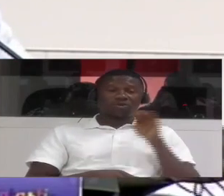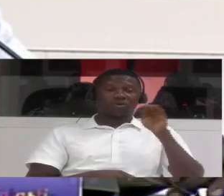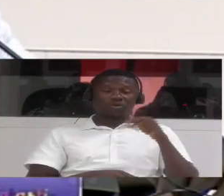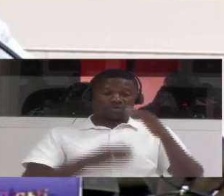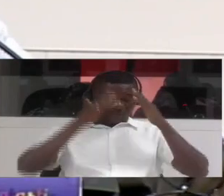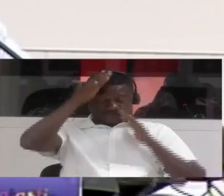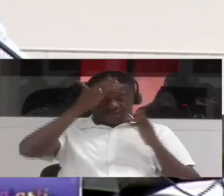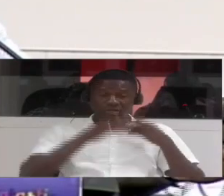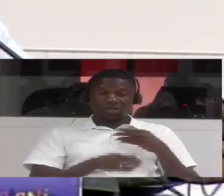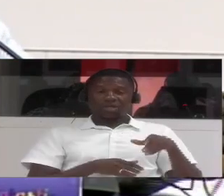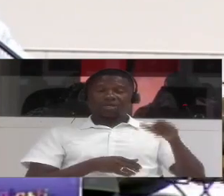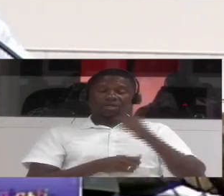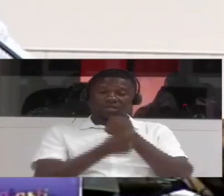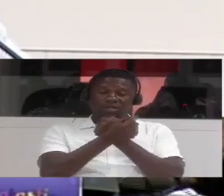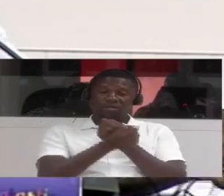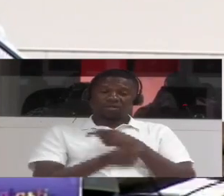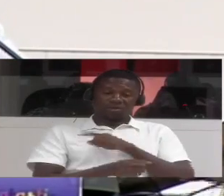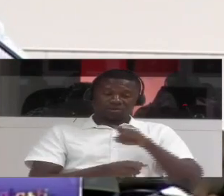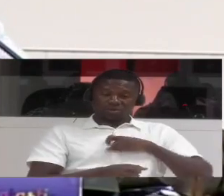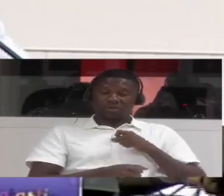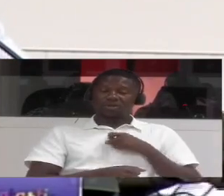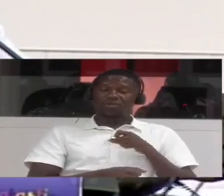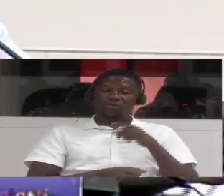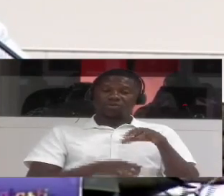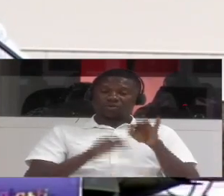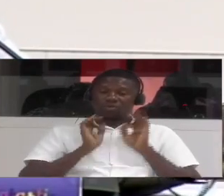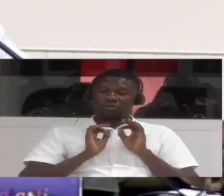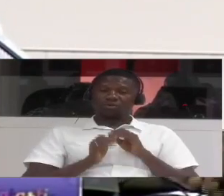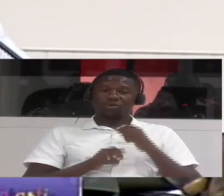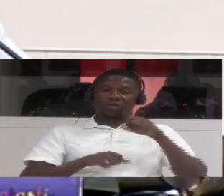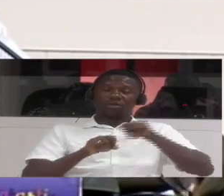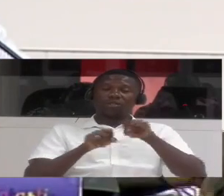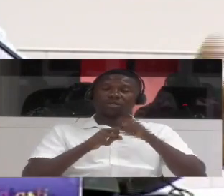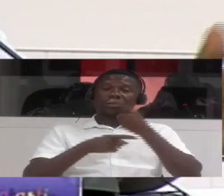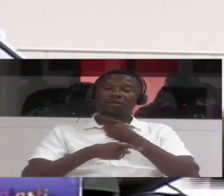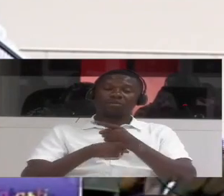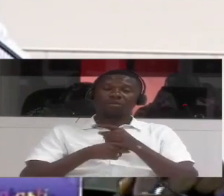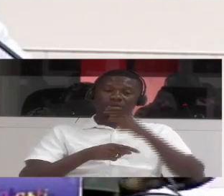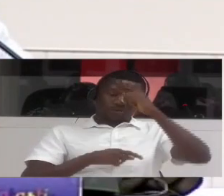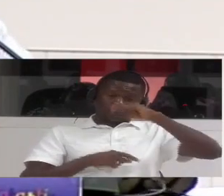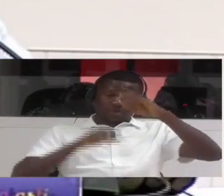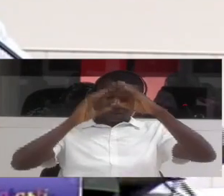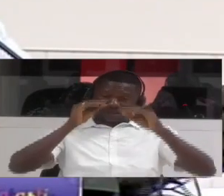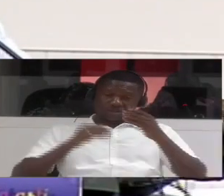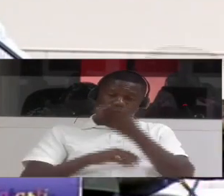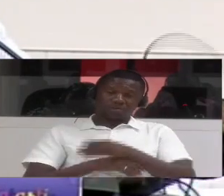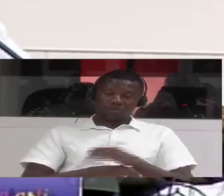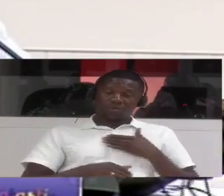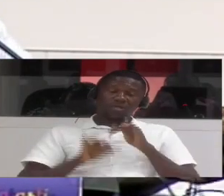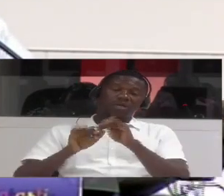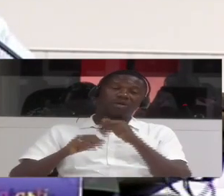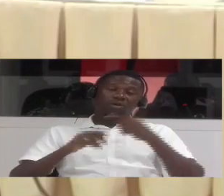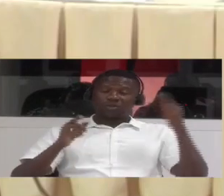they arrested us, and they took us to the Senegambe station. We were there until around 8 and then